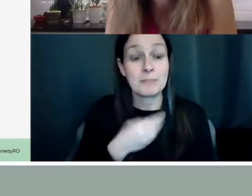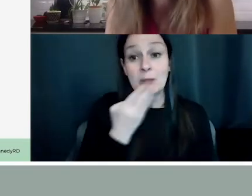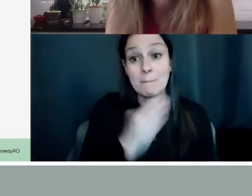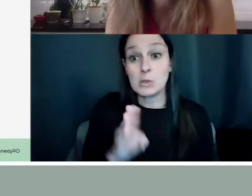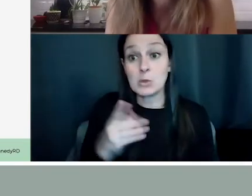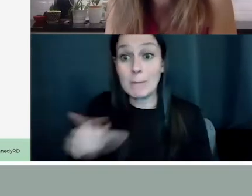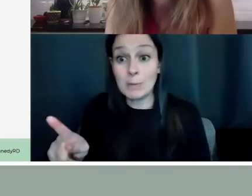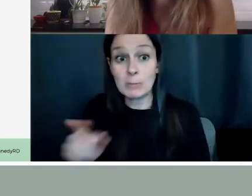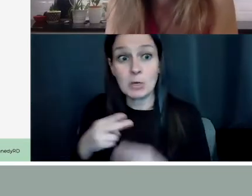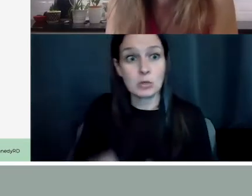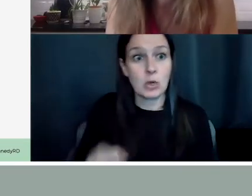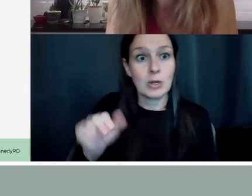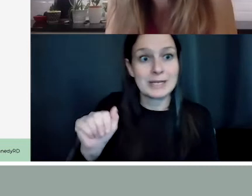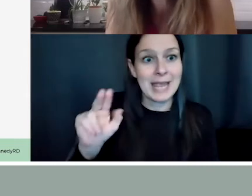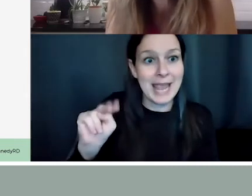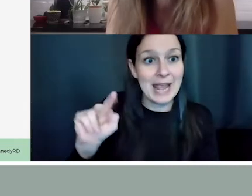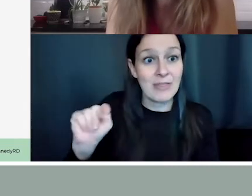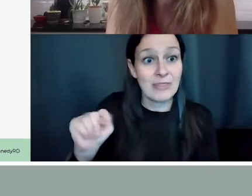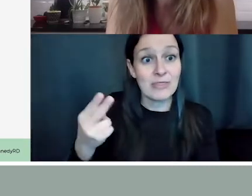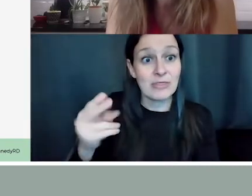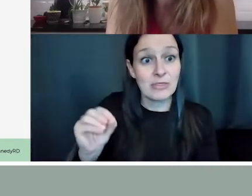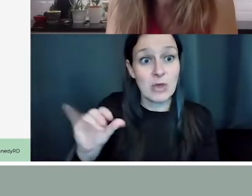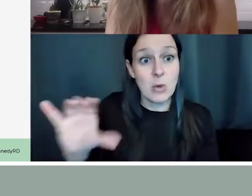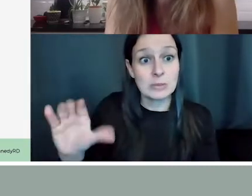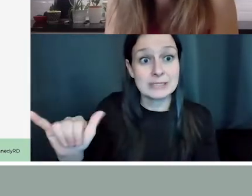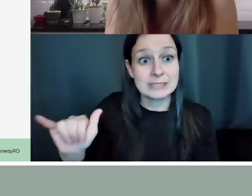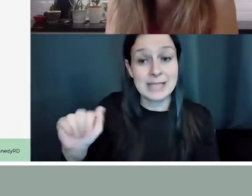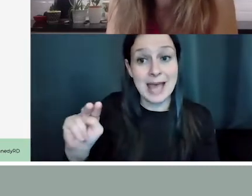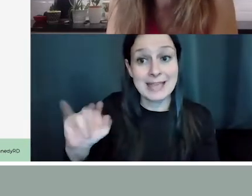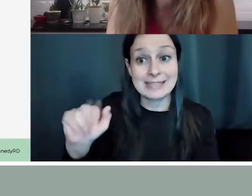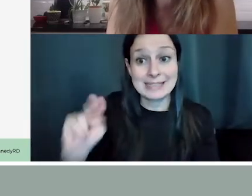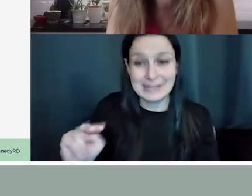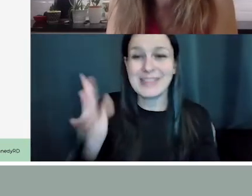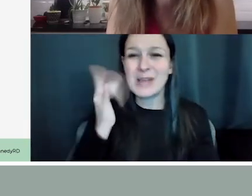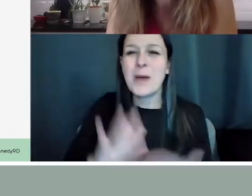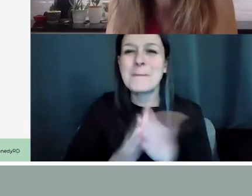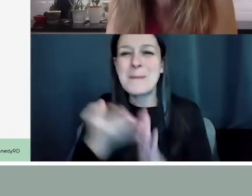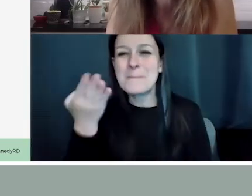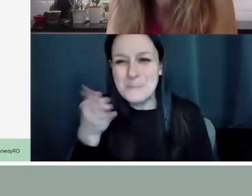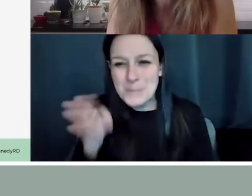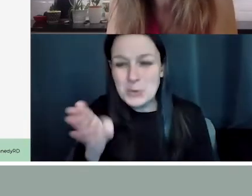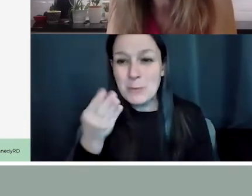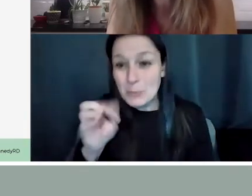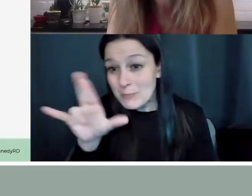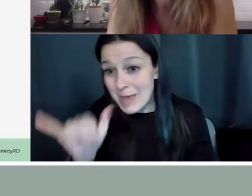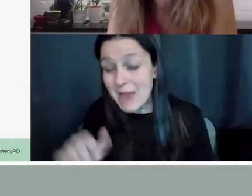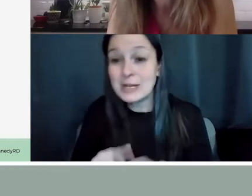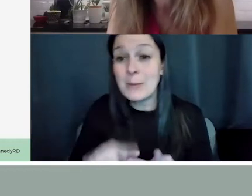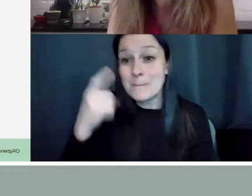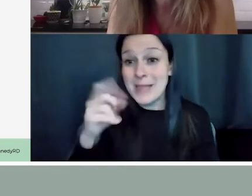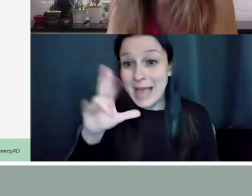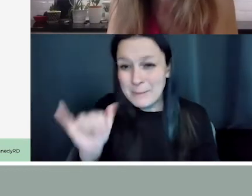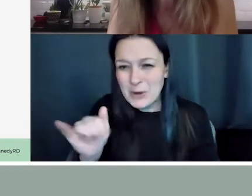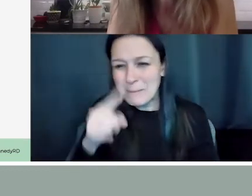called anthocyanins. So that's what makes a blueberry blue or eggplant purple or blackberry, kind of that blackish